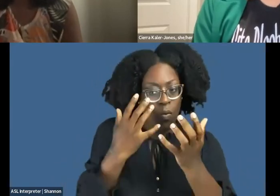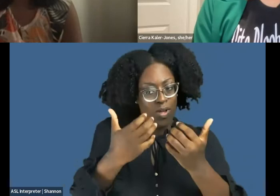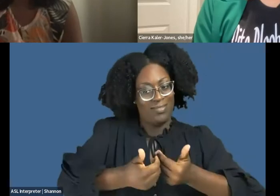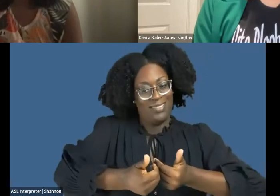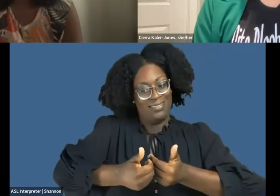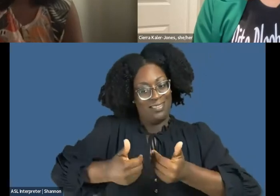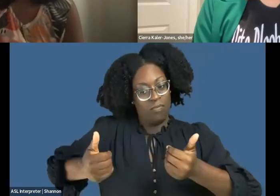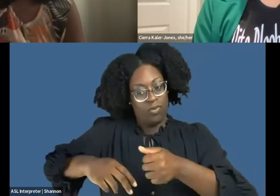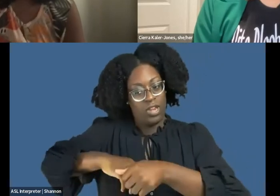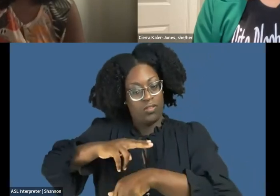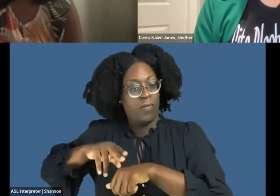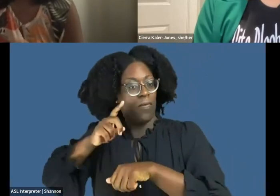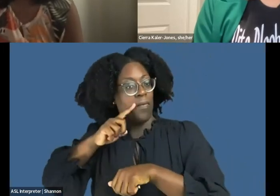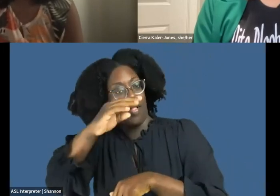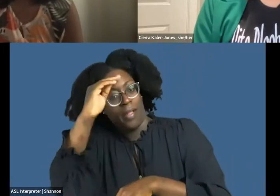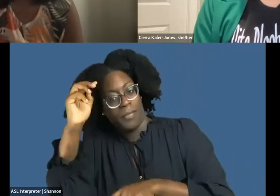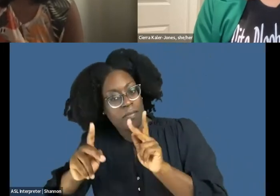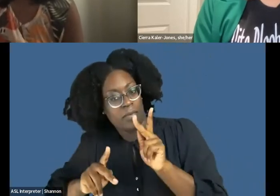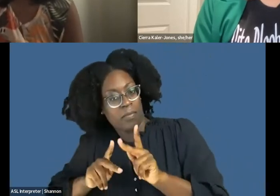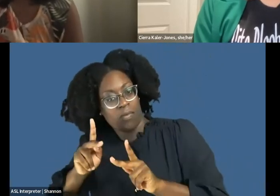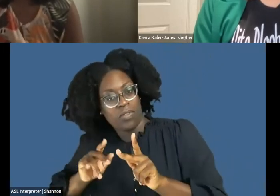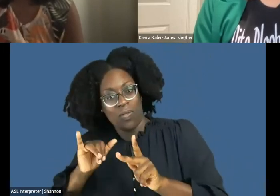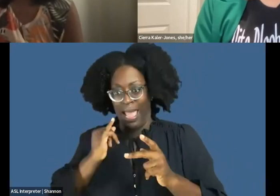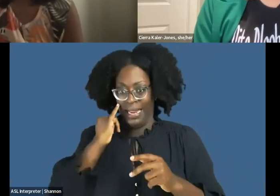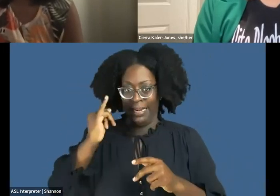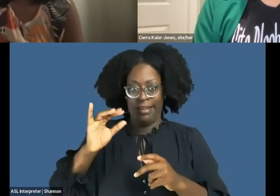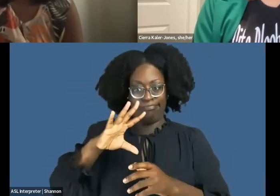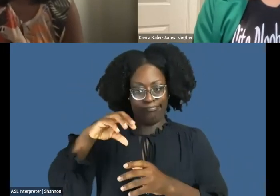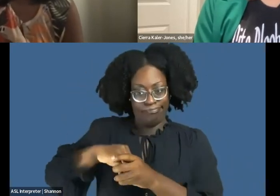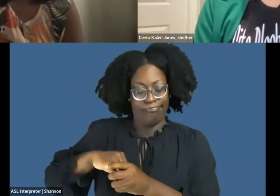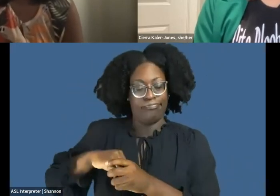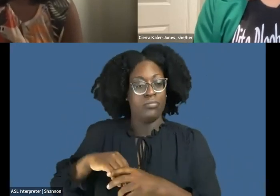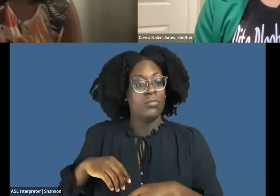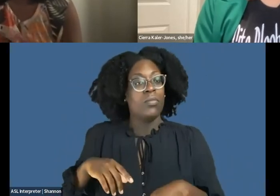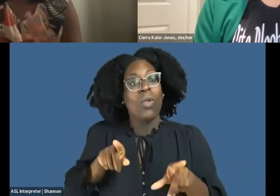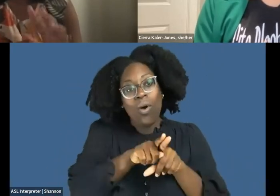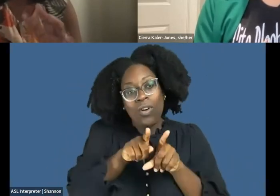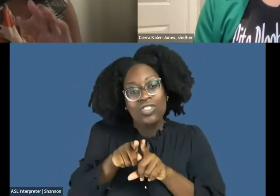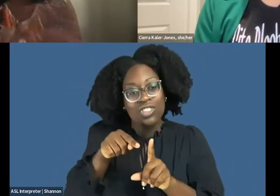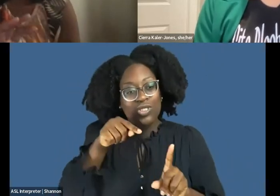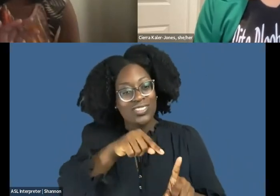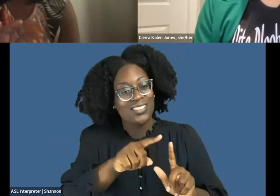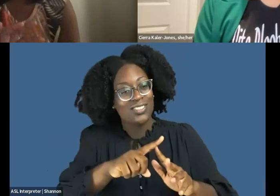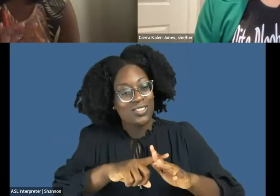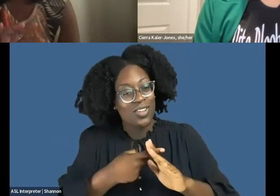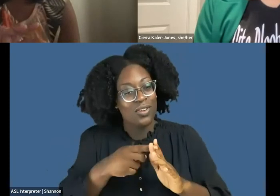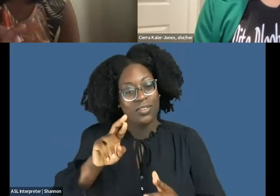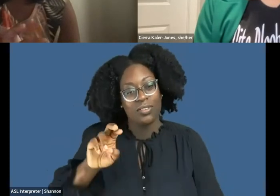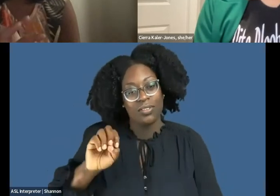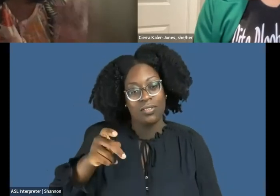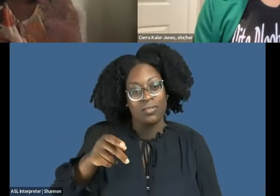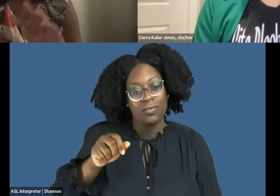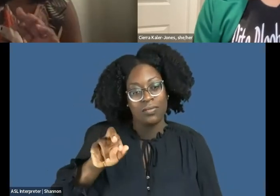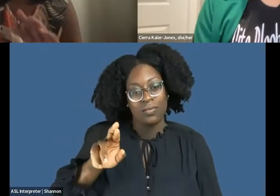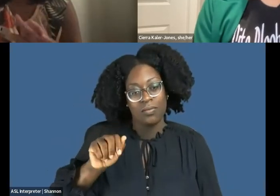of everyday people, and she starts the reparations movement. So I want you to think about this